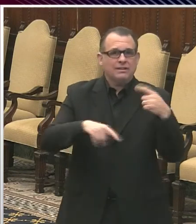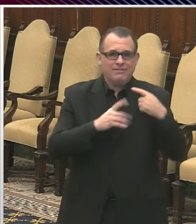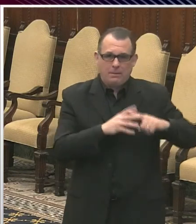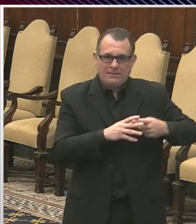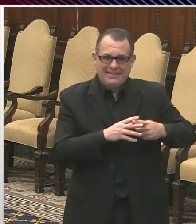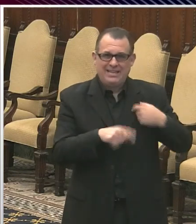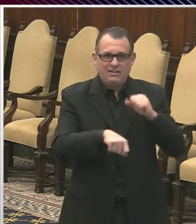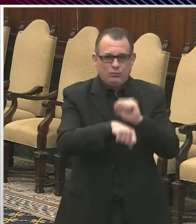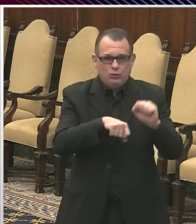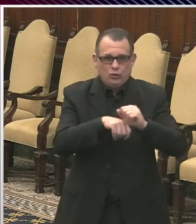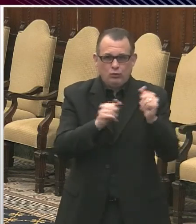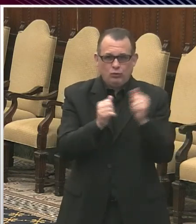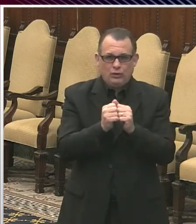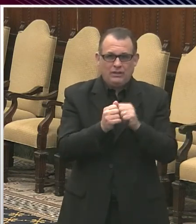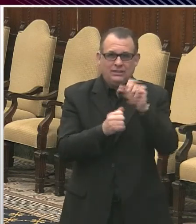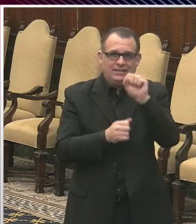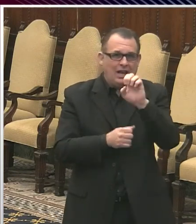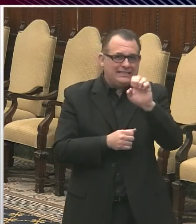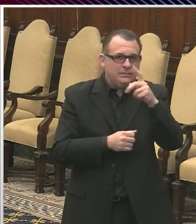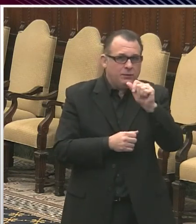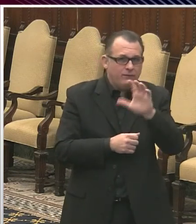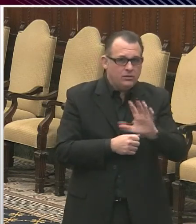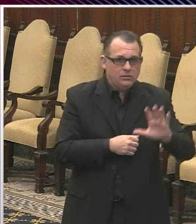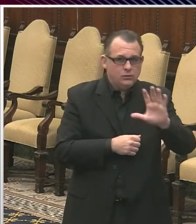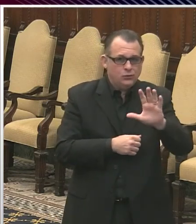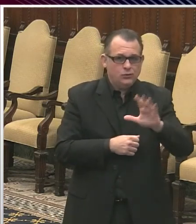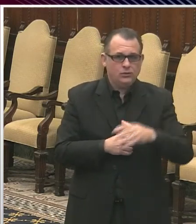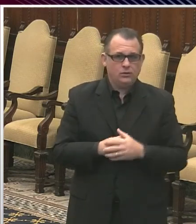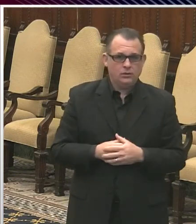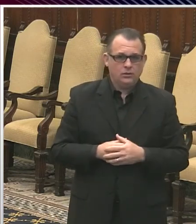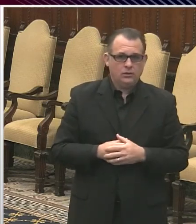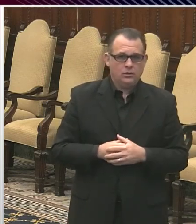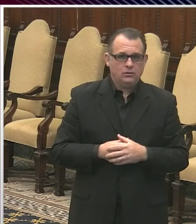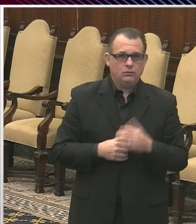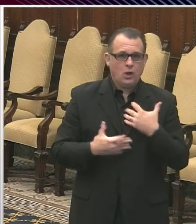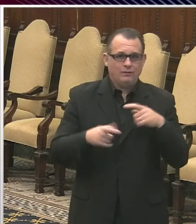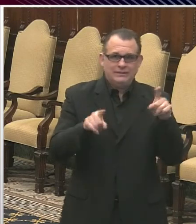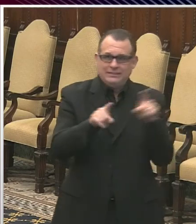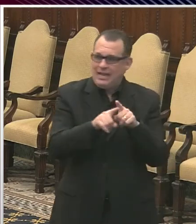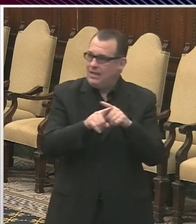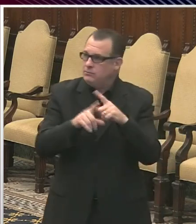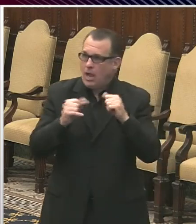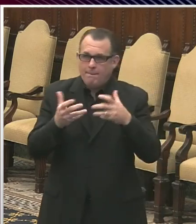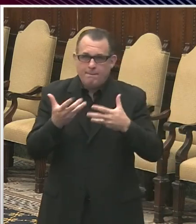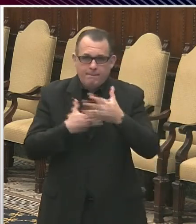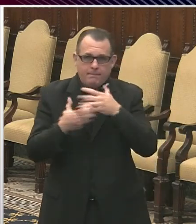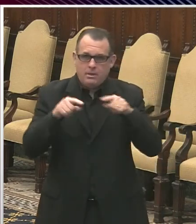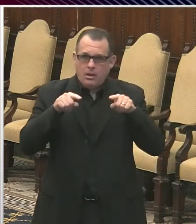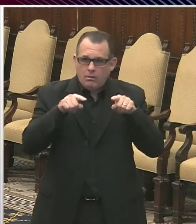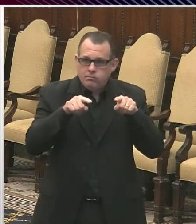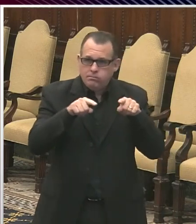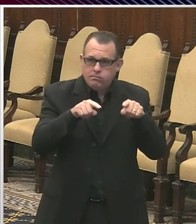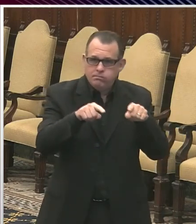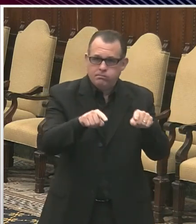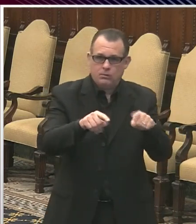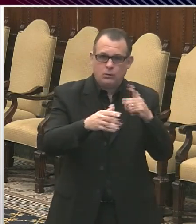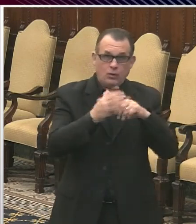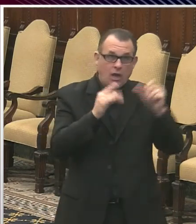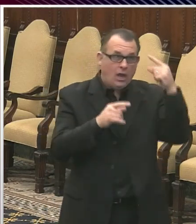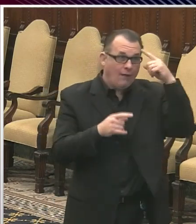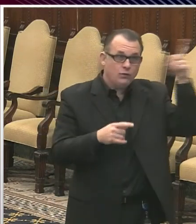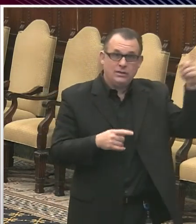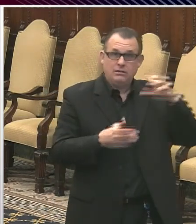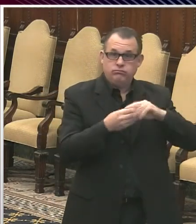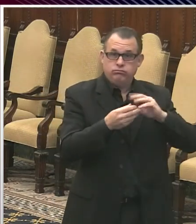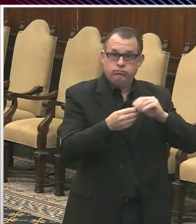with the Southeast region. We like to walk the same route together. And once we see what exactly is being announced, we'll be able to